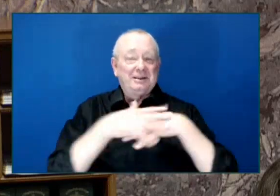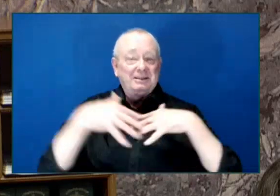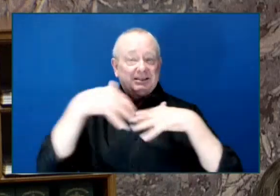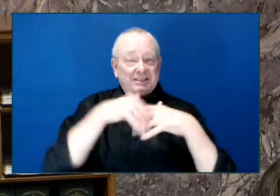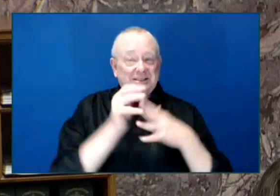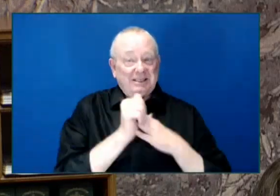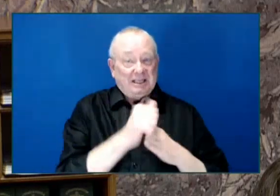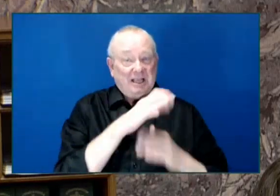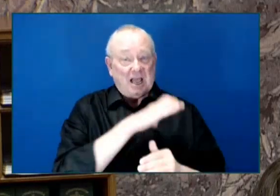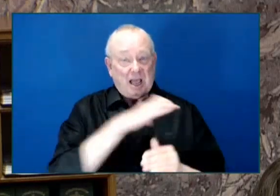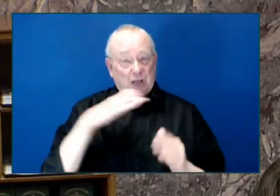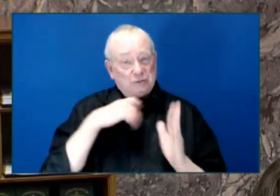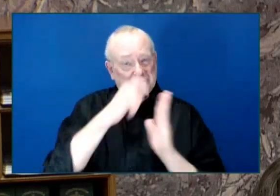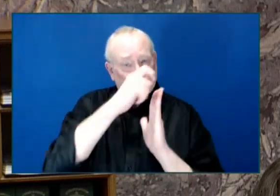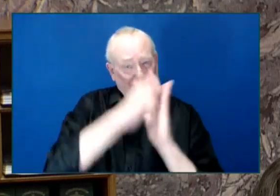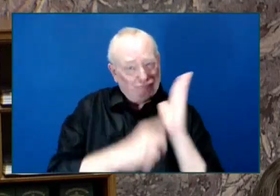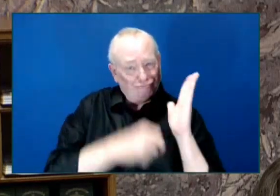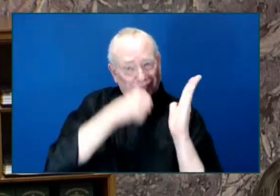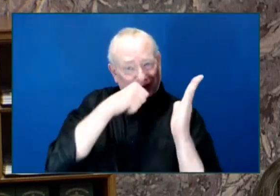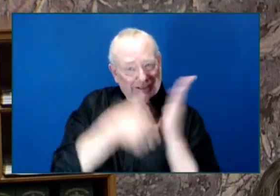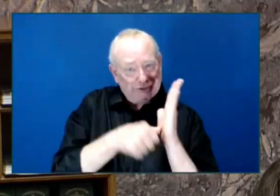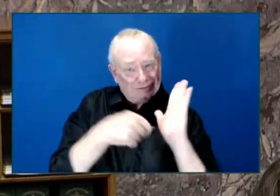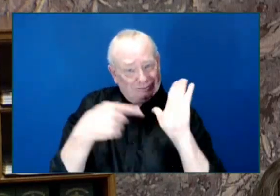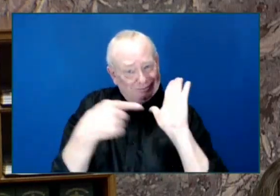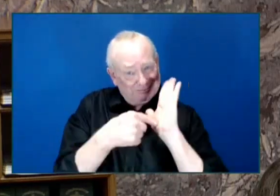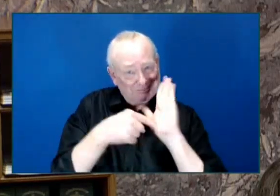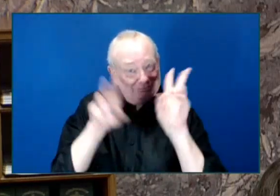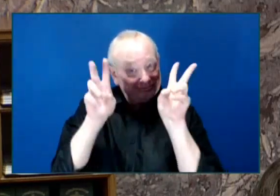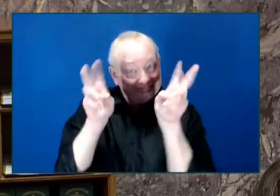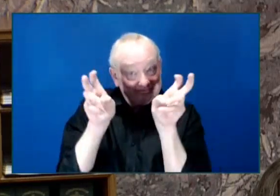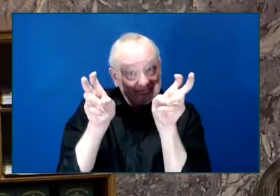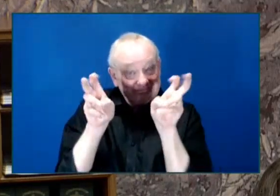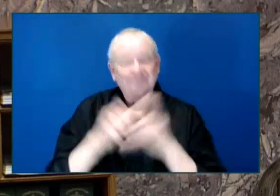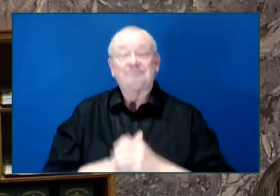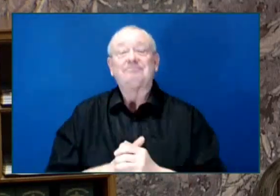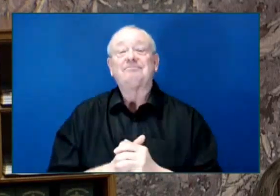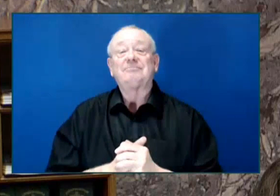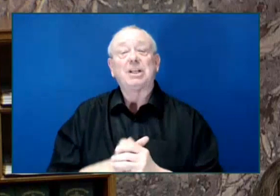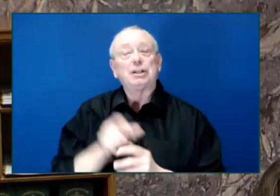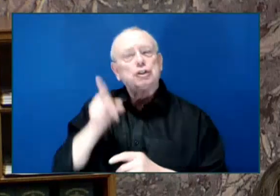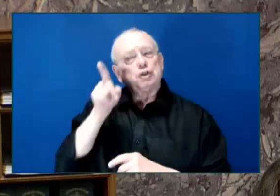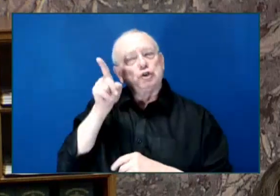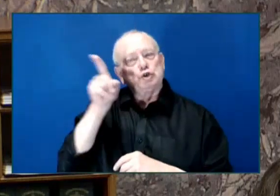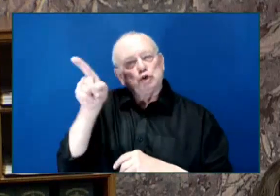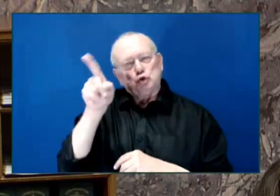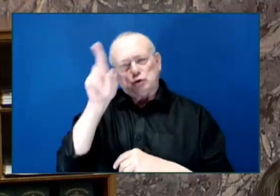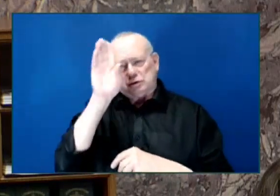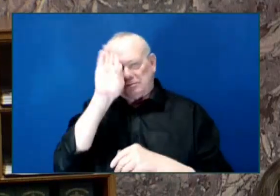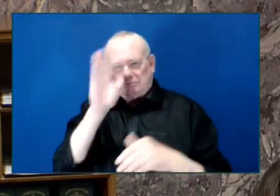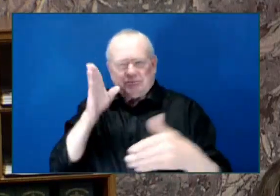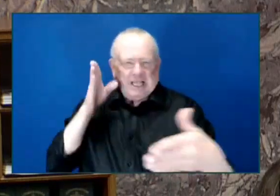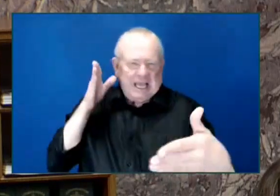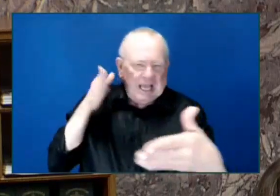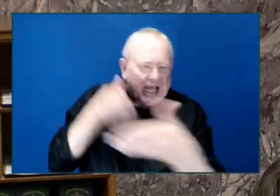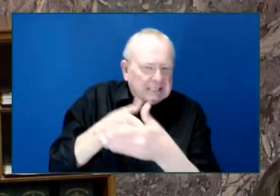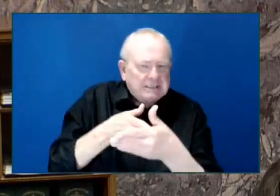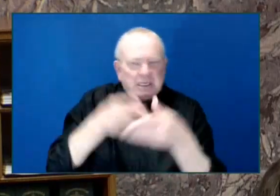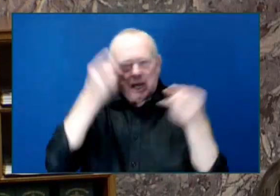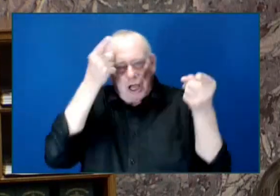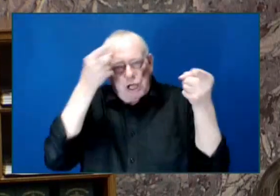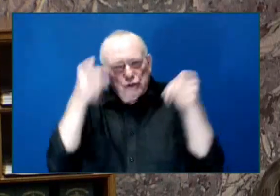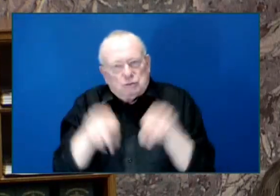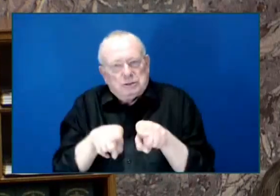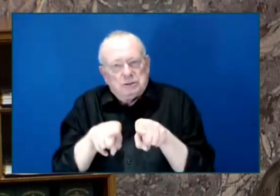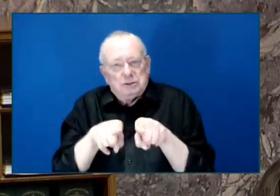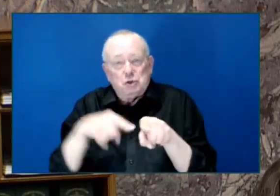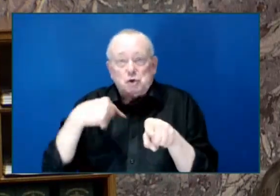is in direct violation of what was agreed to and perpetuates the approach that was explicitly rejected." End